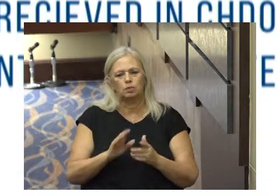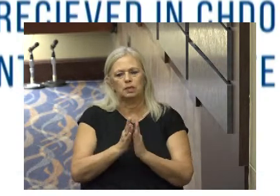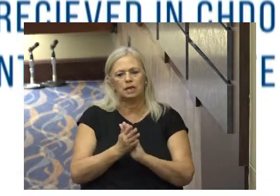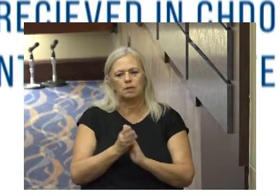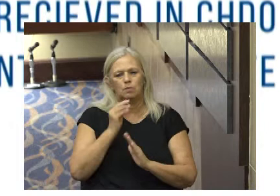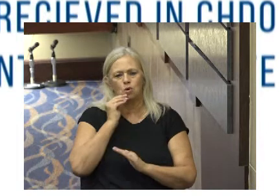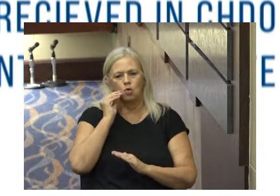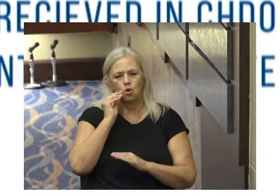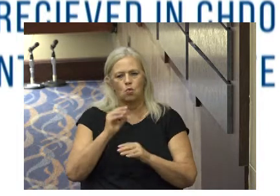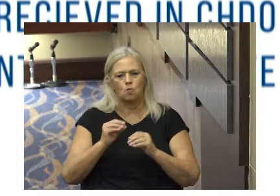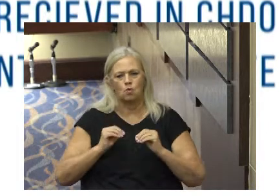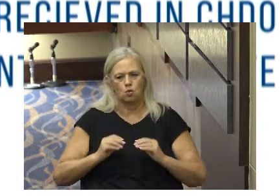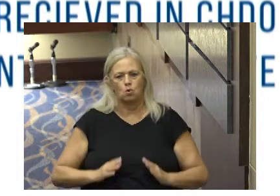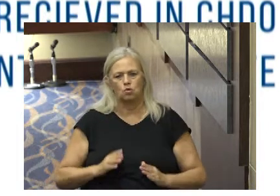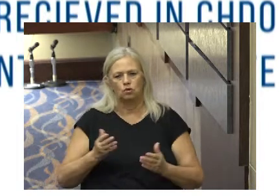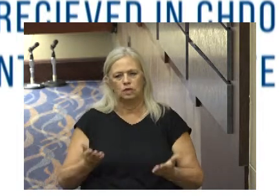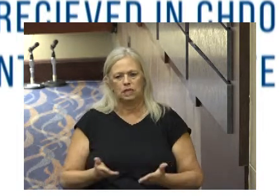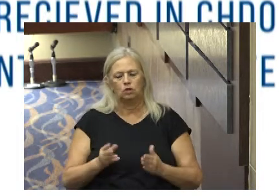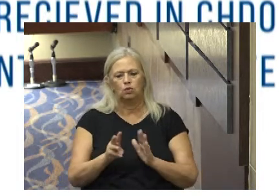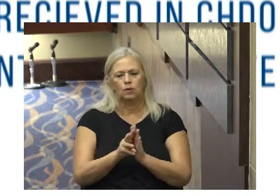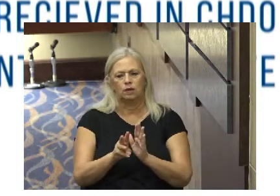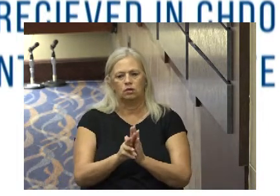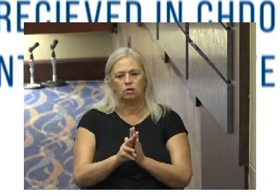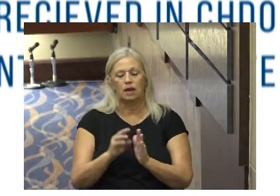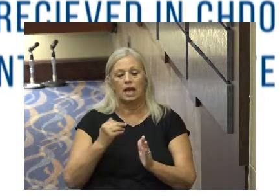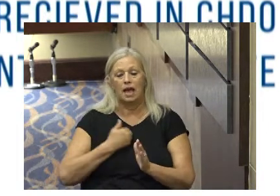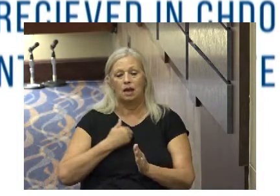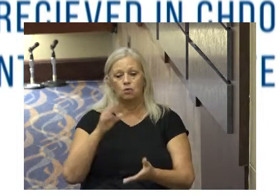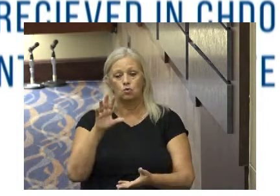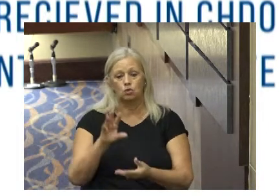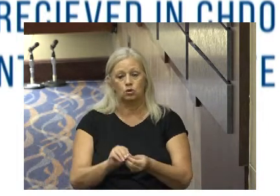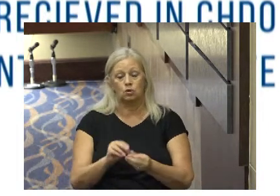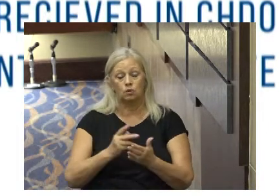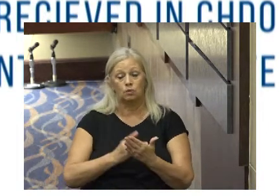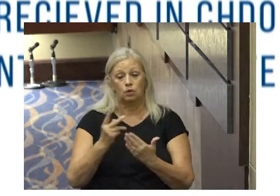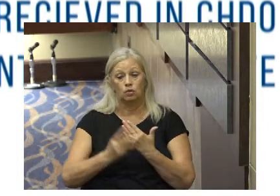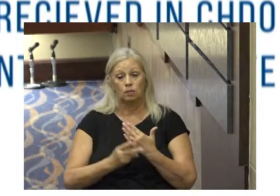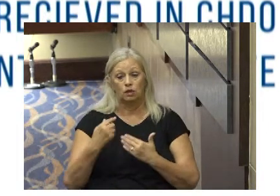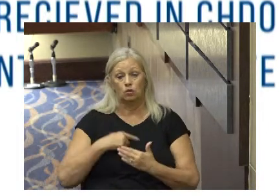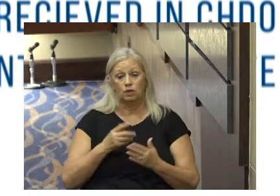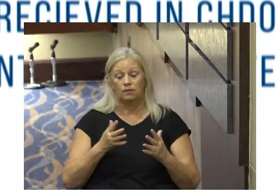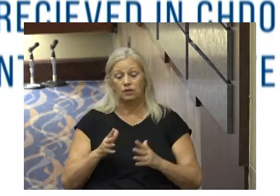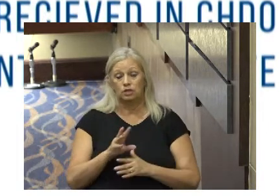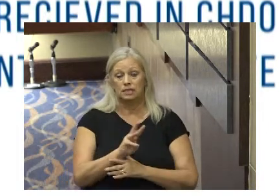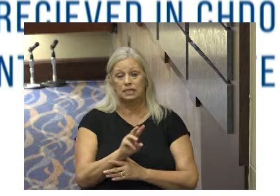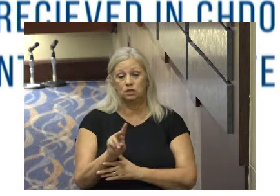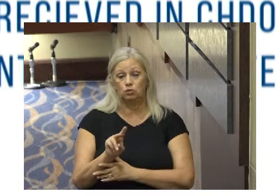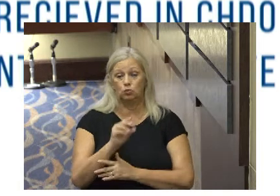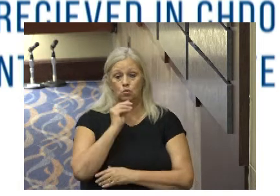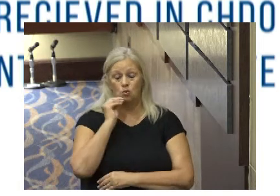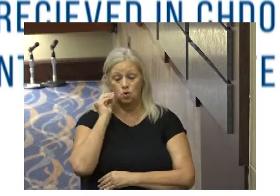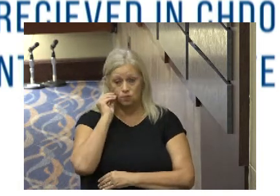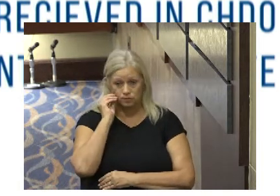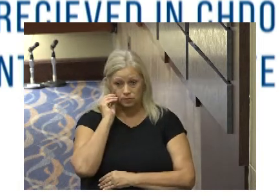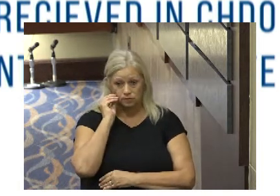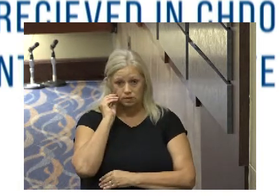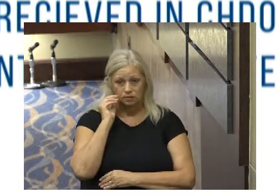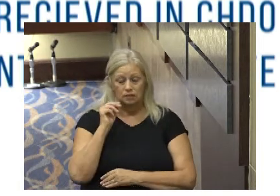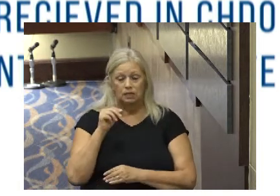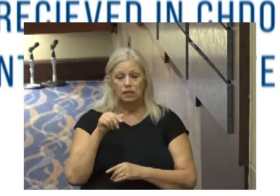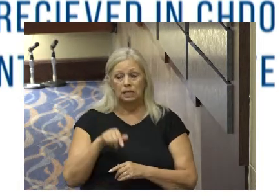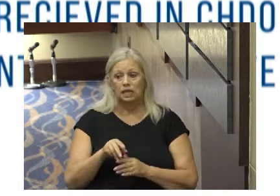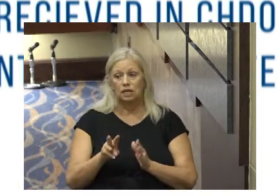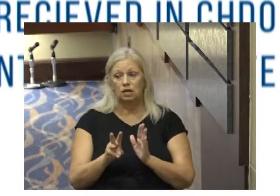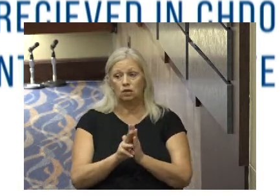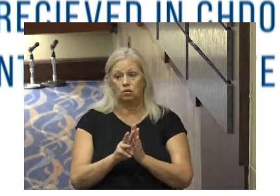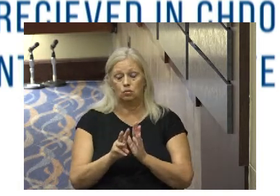Waco. So our Chodo program, we've completed 62 homes in Waco in